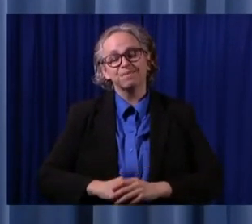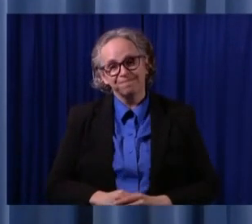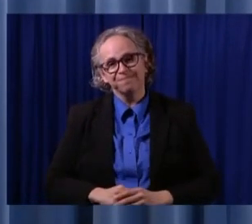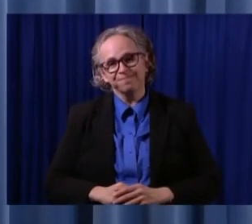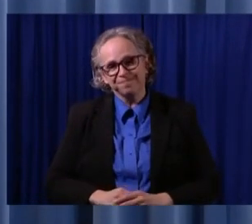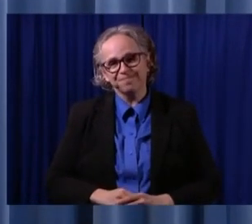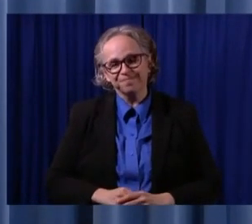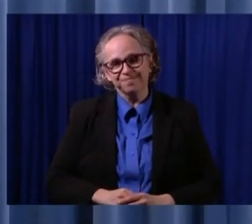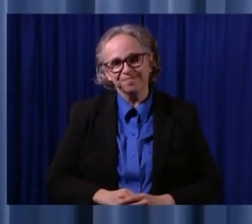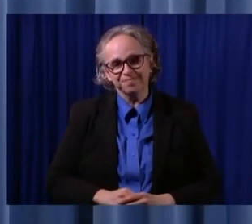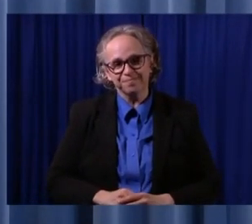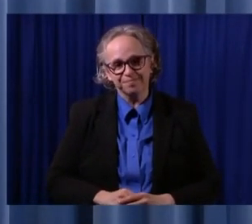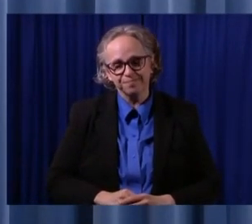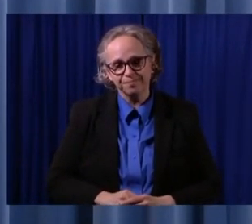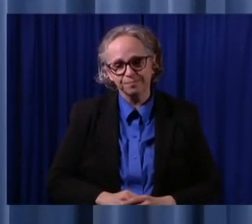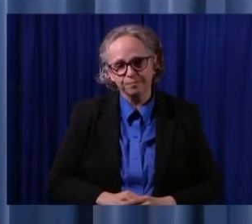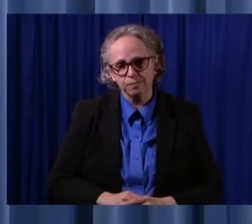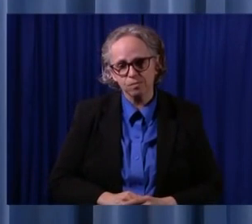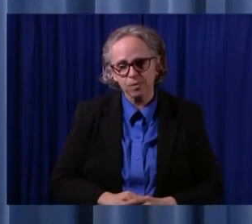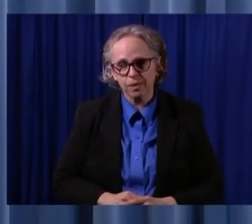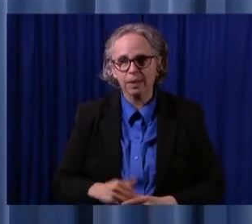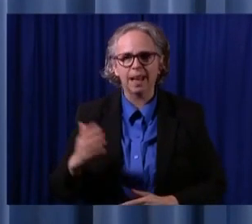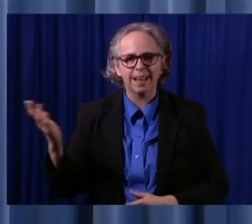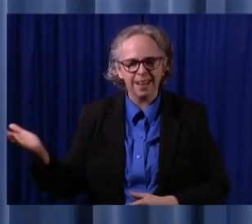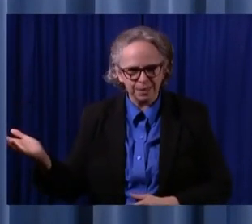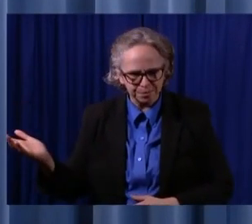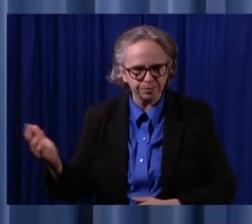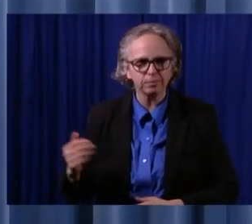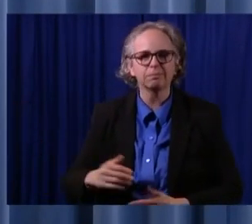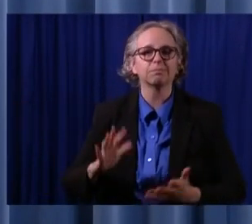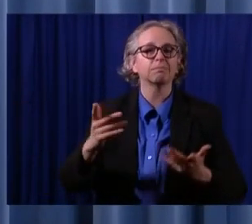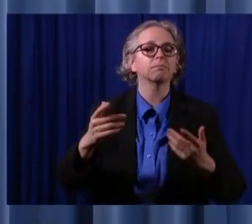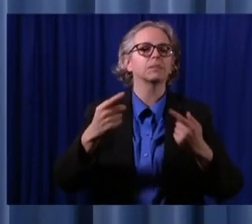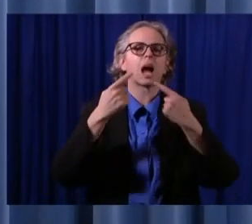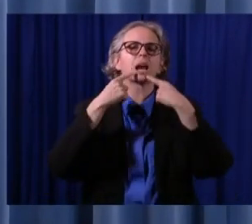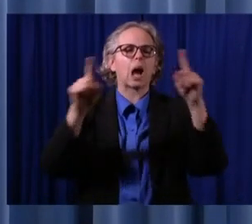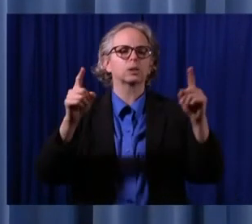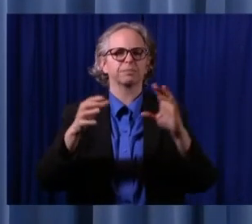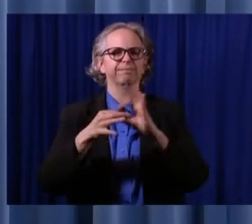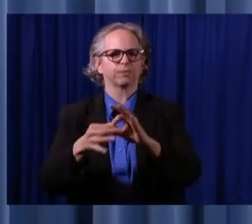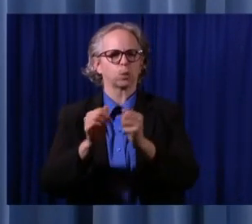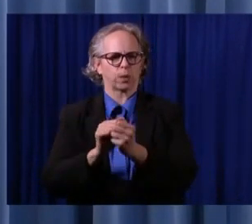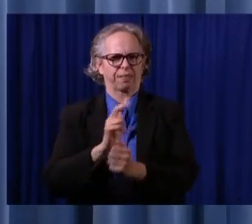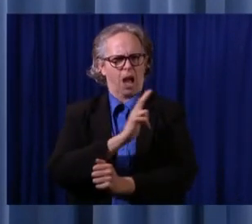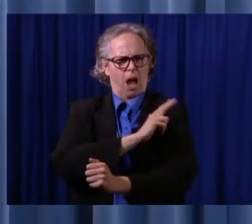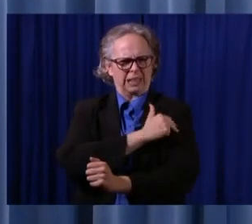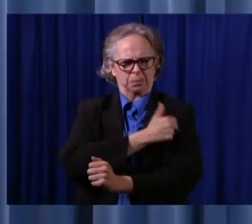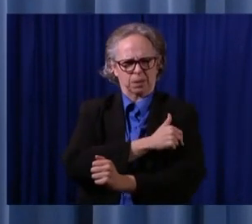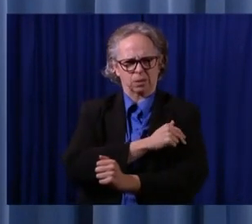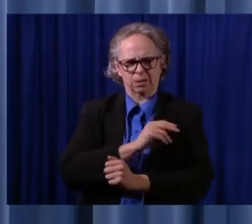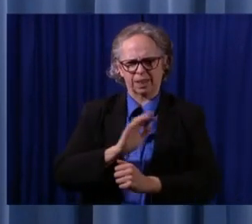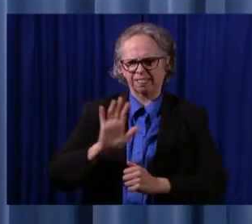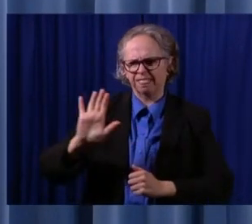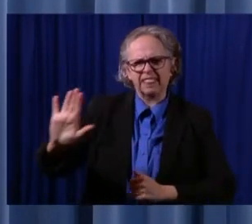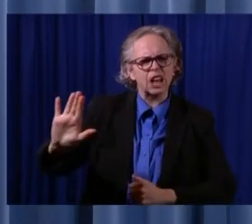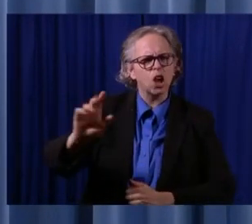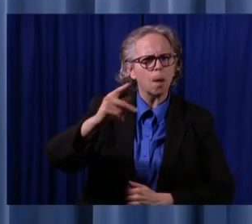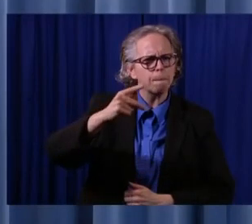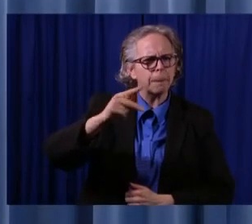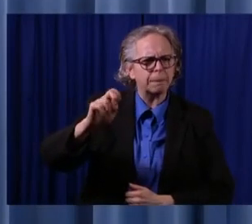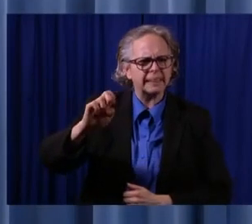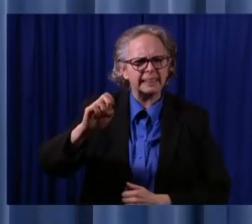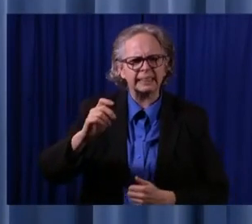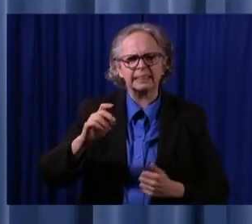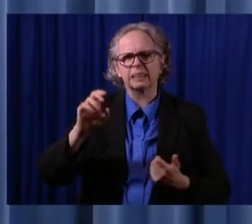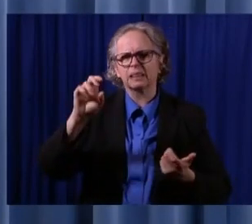Let me move to announcement about hospital readiness, PPE stockpile. As we continue reopening Ohio,